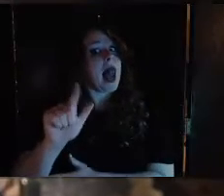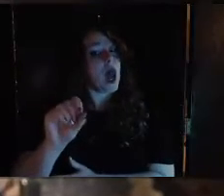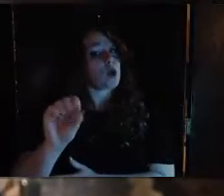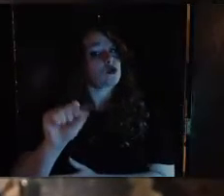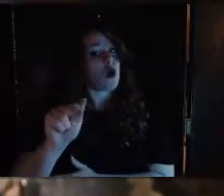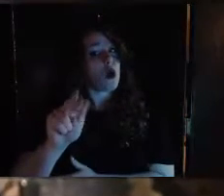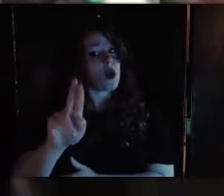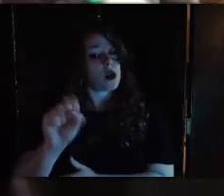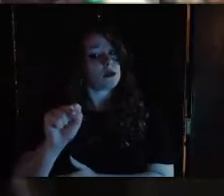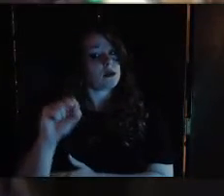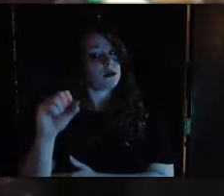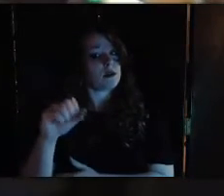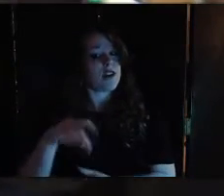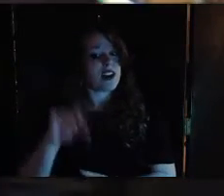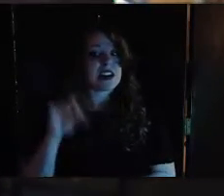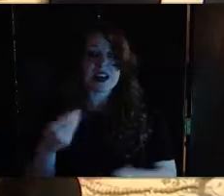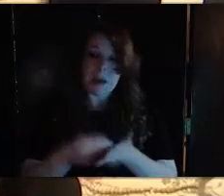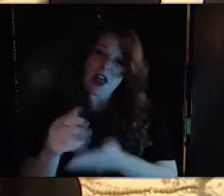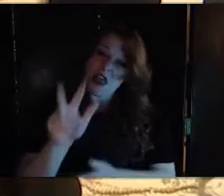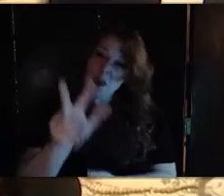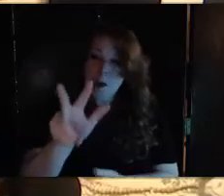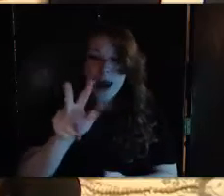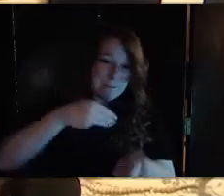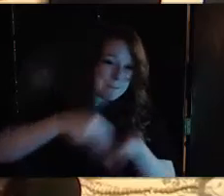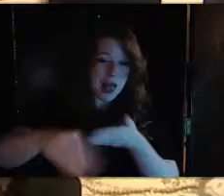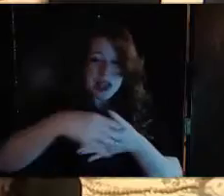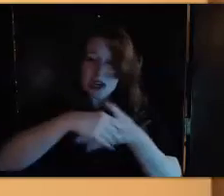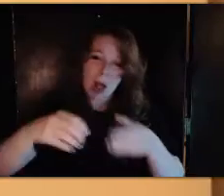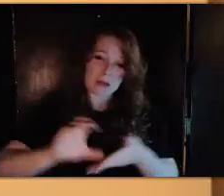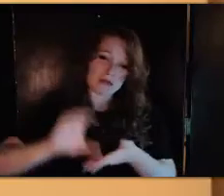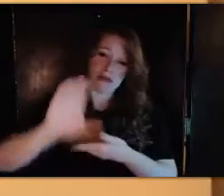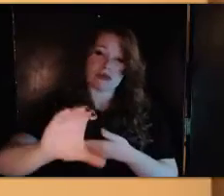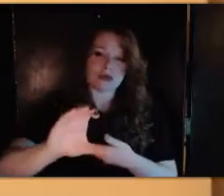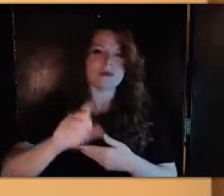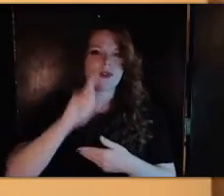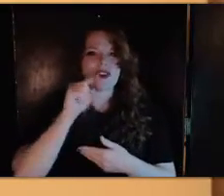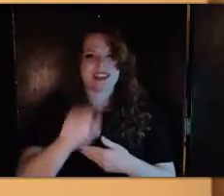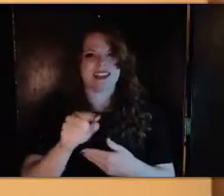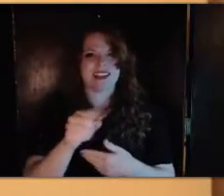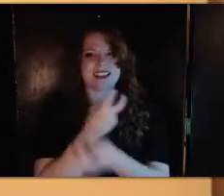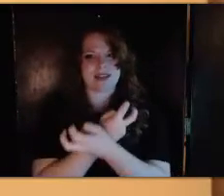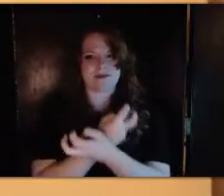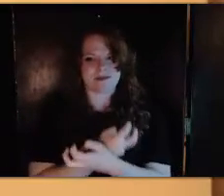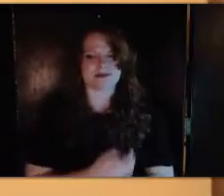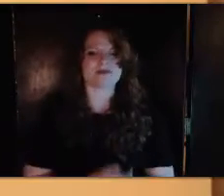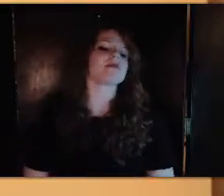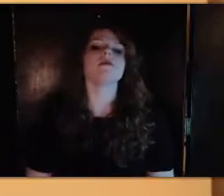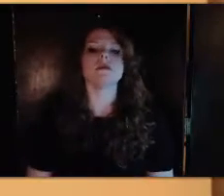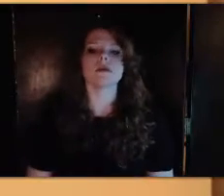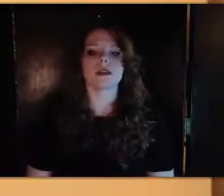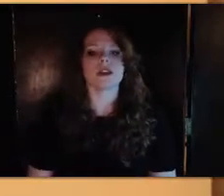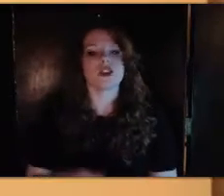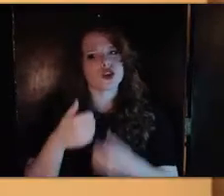paid almost $3 million for the Jurassic skeleton. Travel has been very limited over the past few